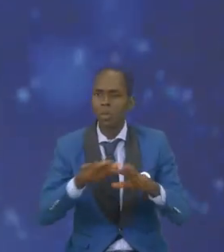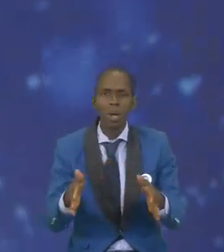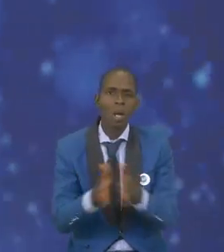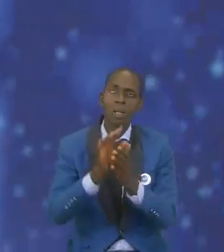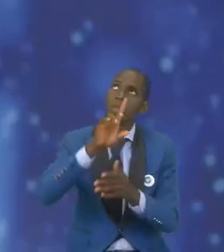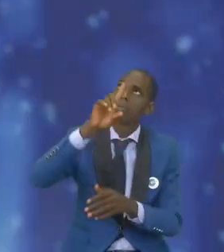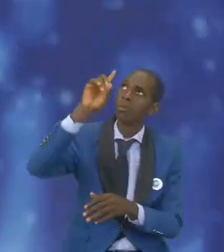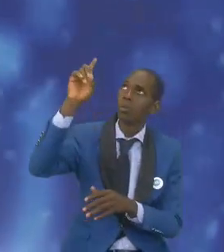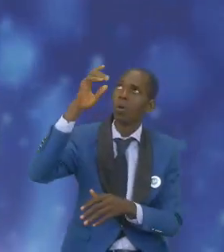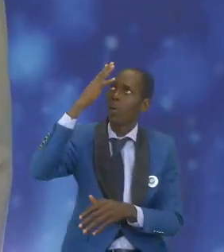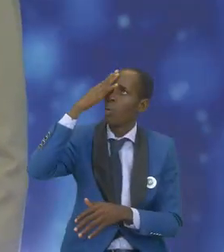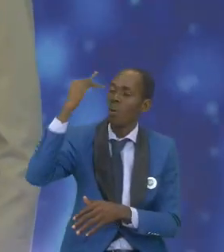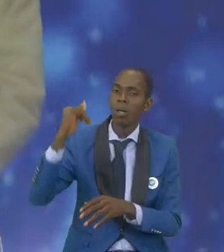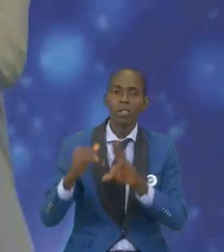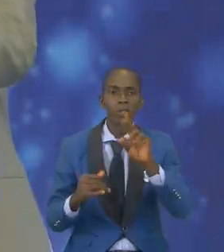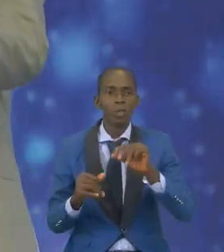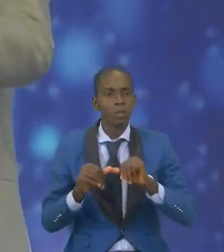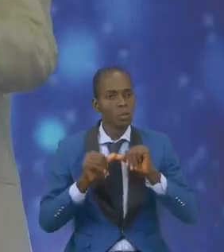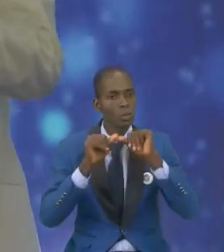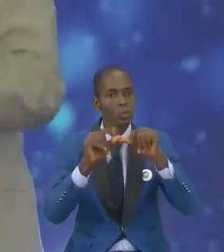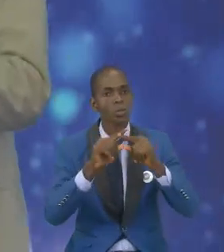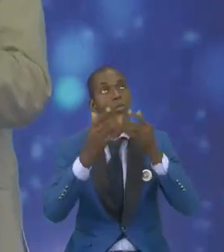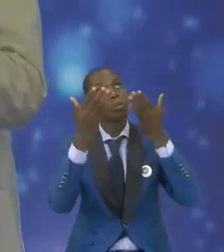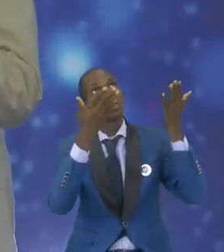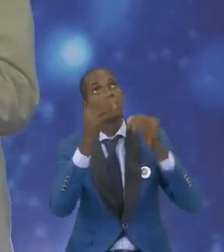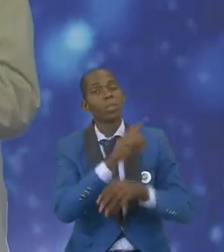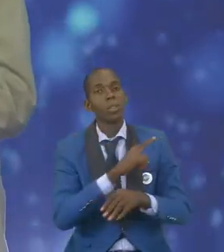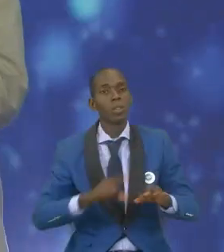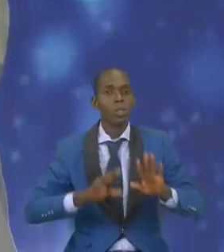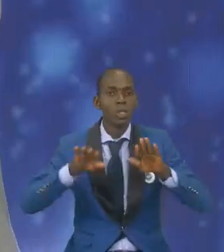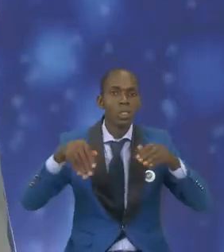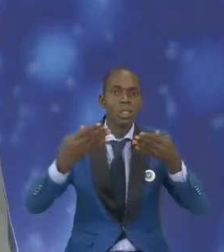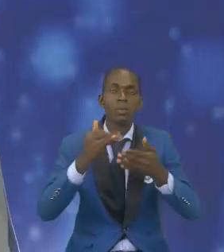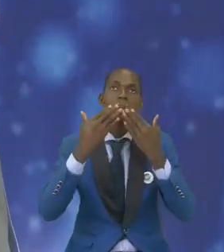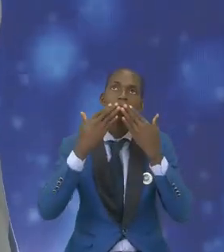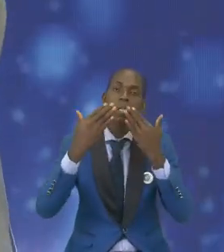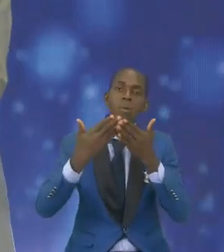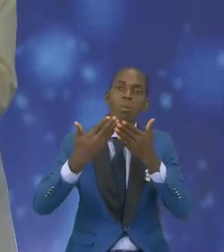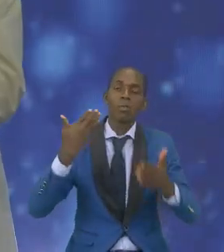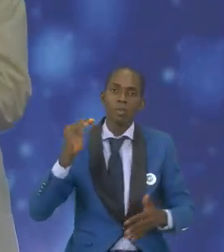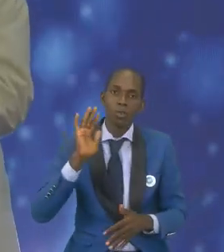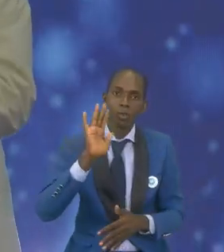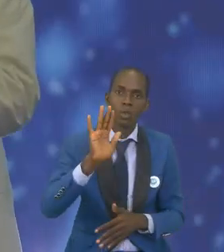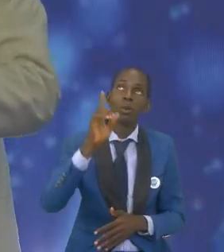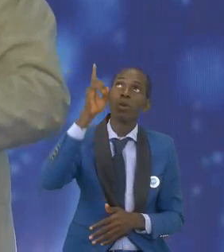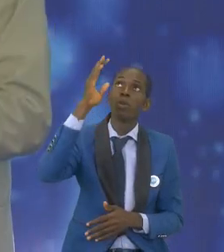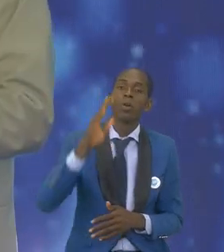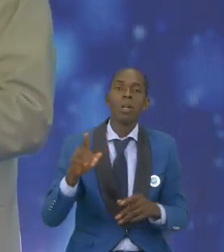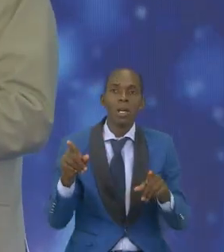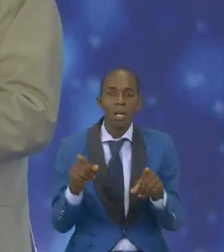why? Keep on serving the Lord, giving thanks before your God as he